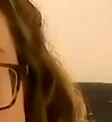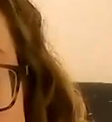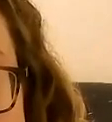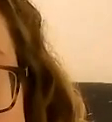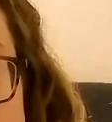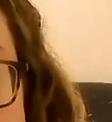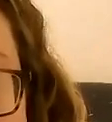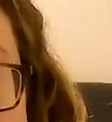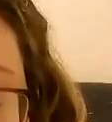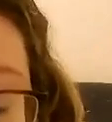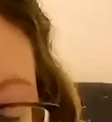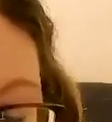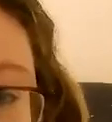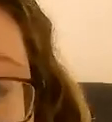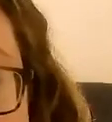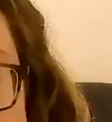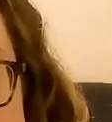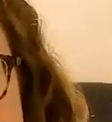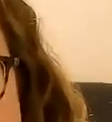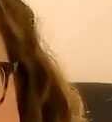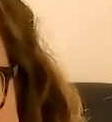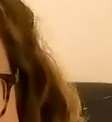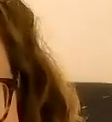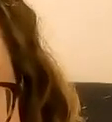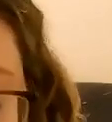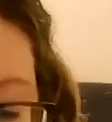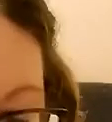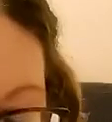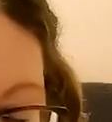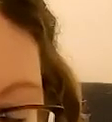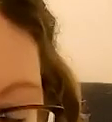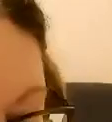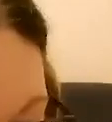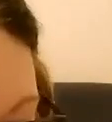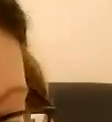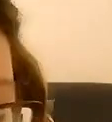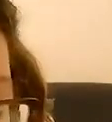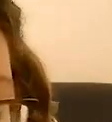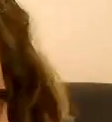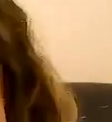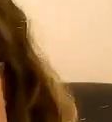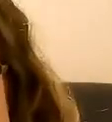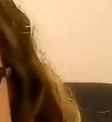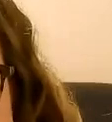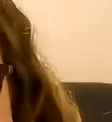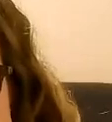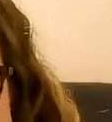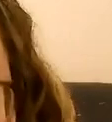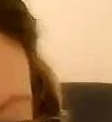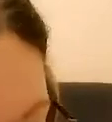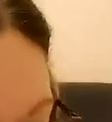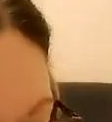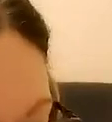we'll be able to rebroadcast them. Okay. And one other general comment. Jenny did talk about some of the adult and long-term